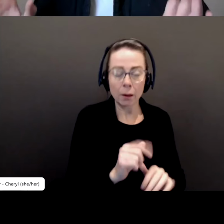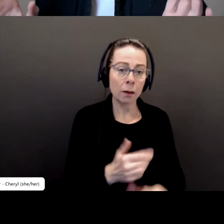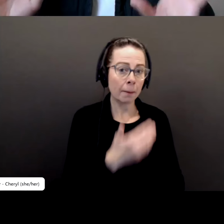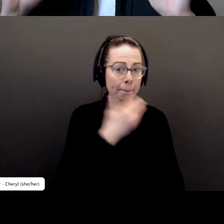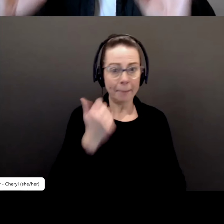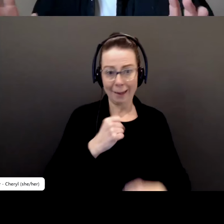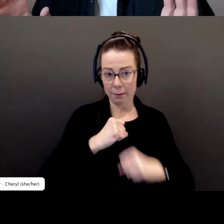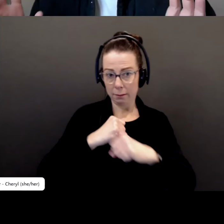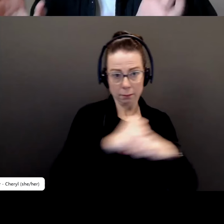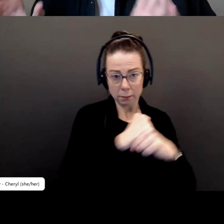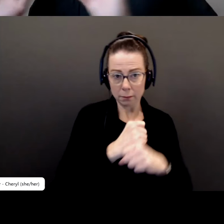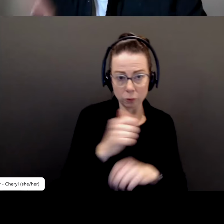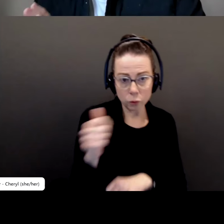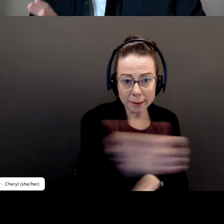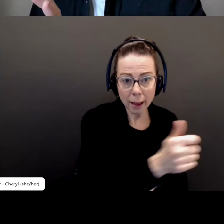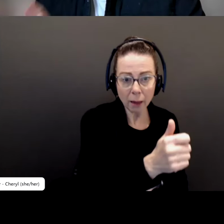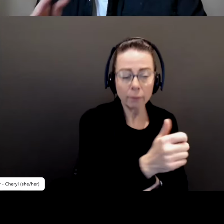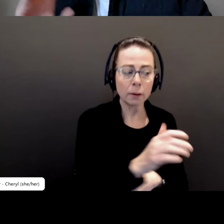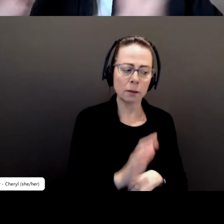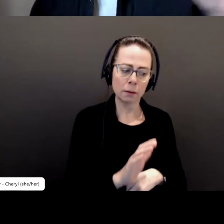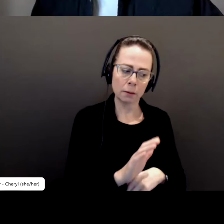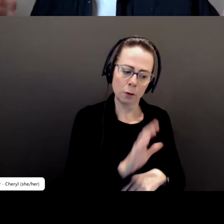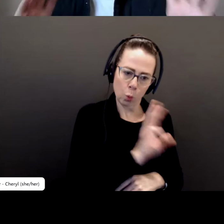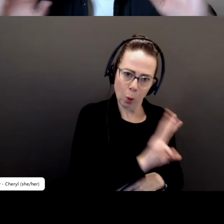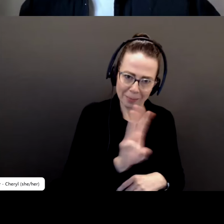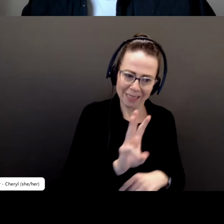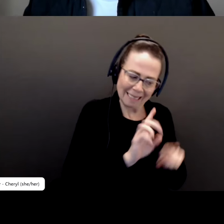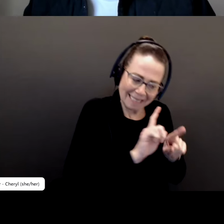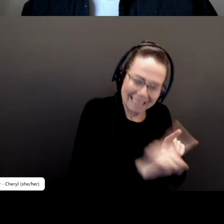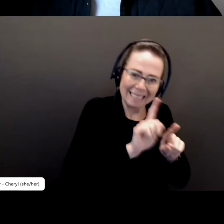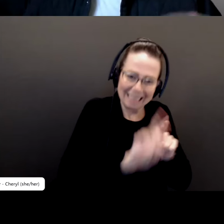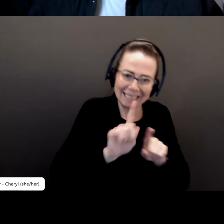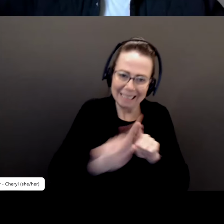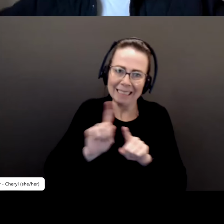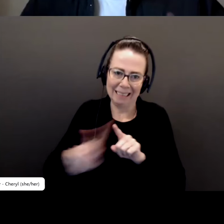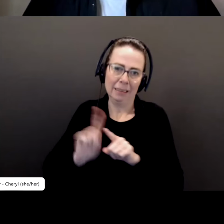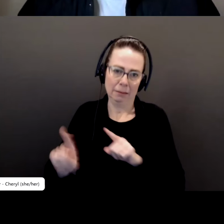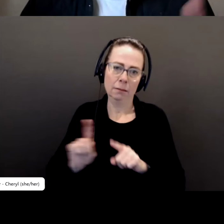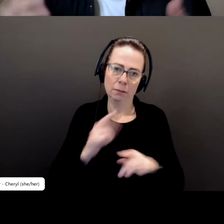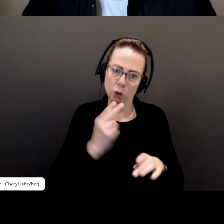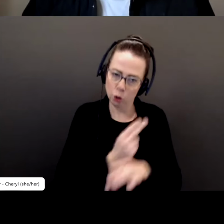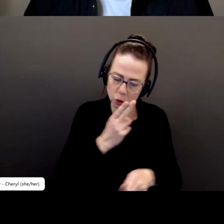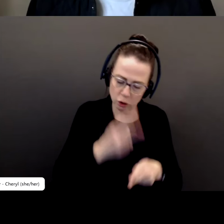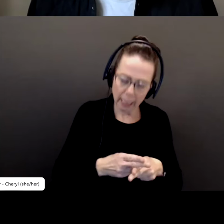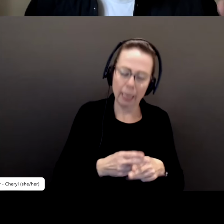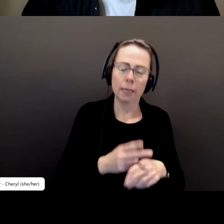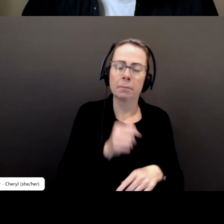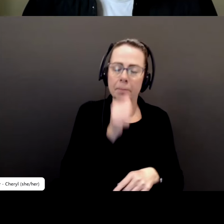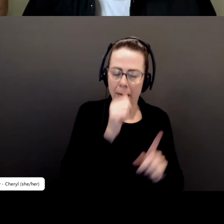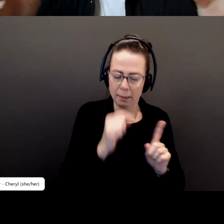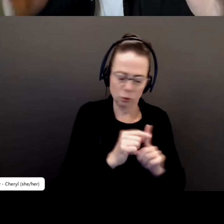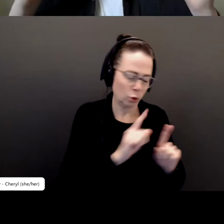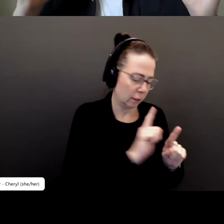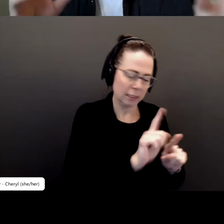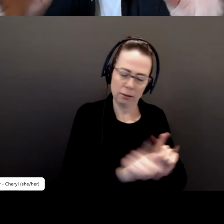should feel as safe doing that as you do walking down the sidewalk. And like, yes, a plane could fall out of the sky and hit